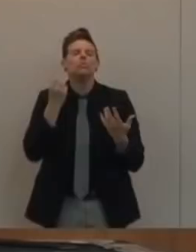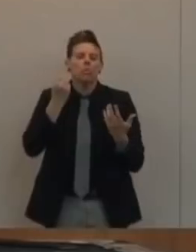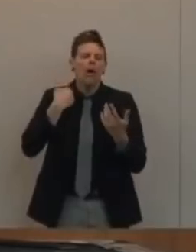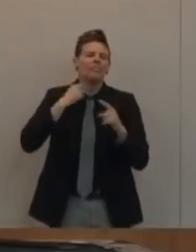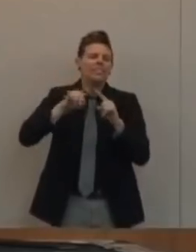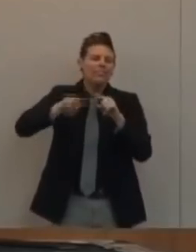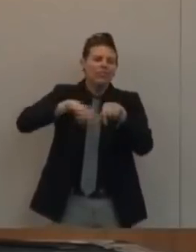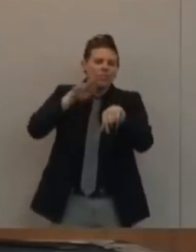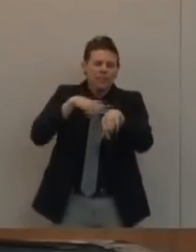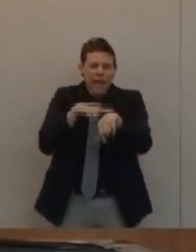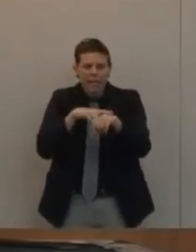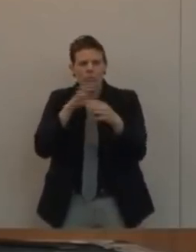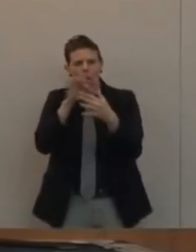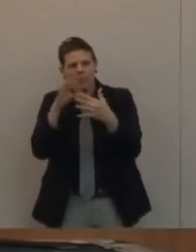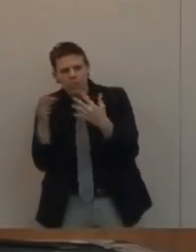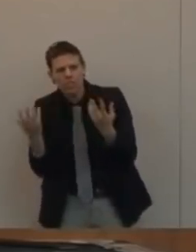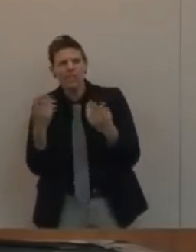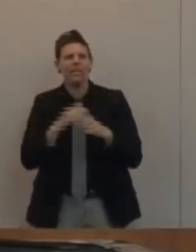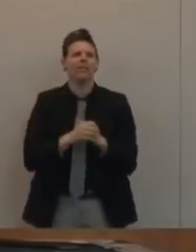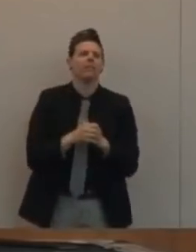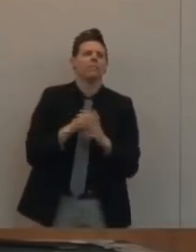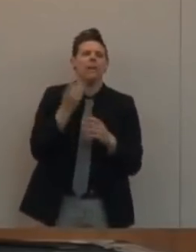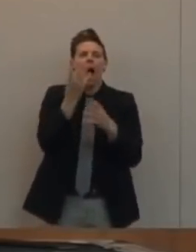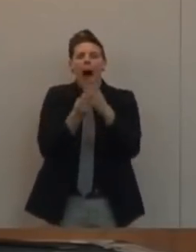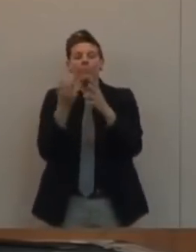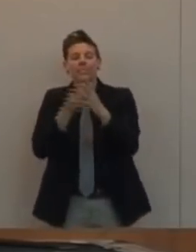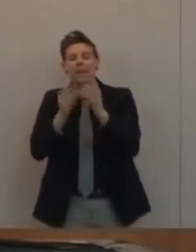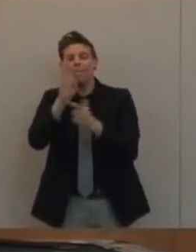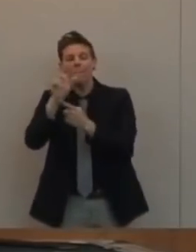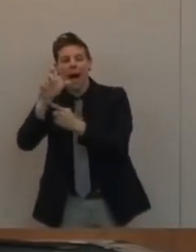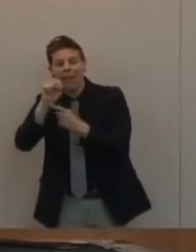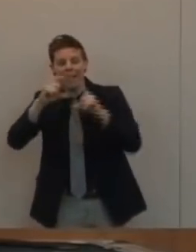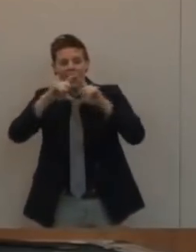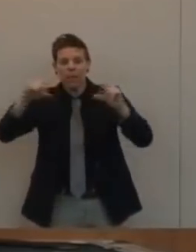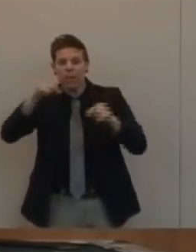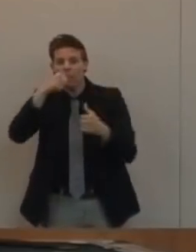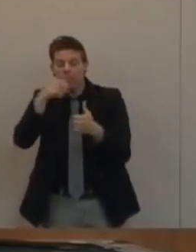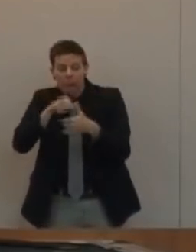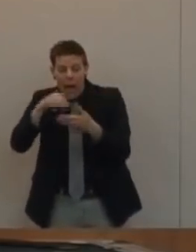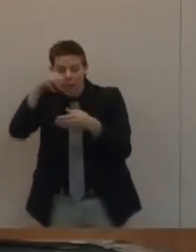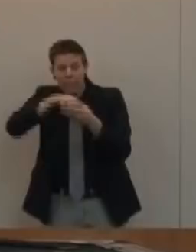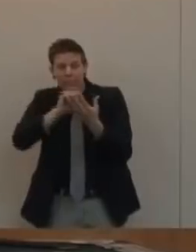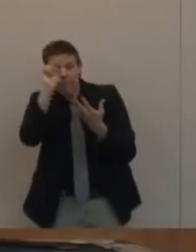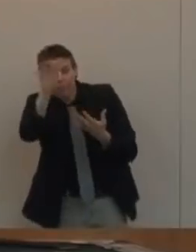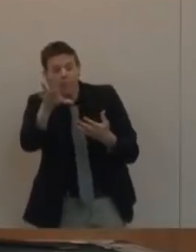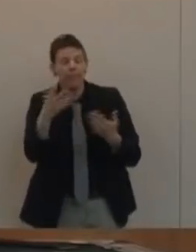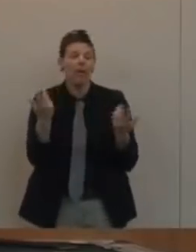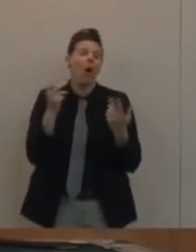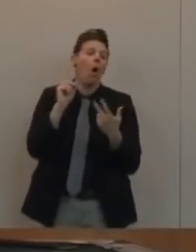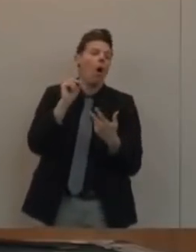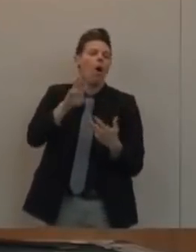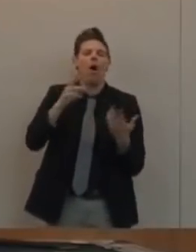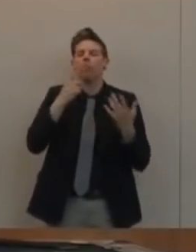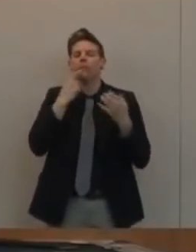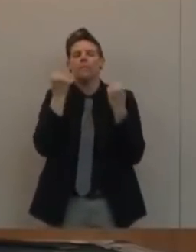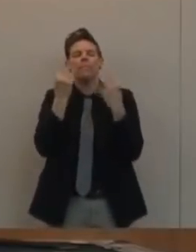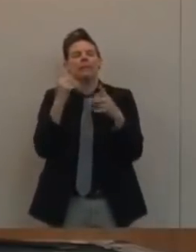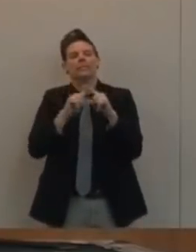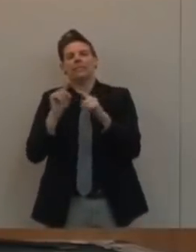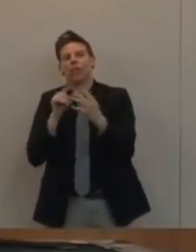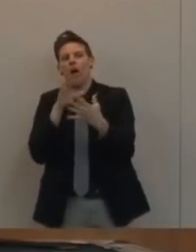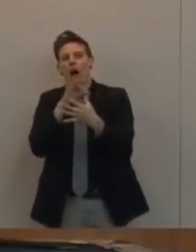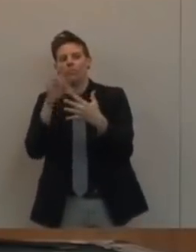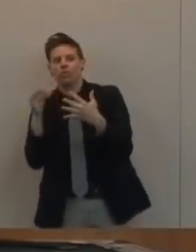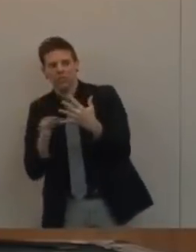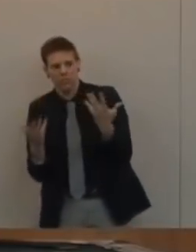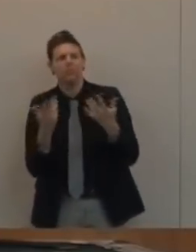absentee work, and or moving a primary. And I know that the Secretary of State is incredibly equipped to